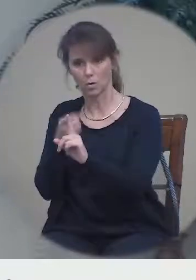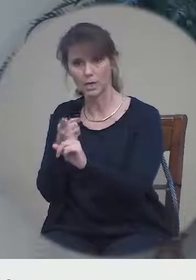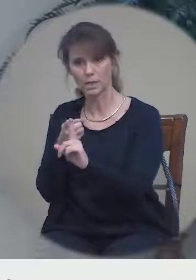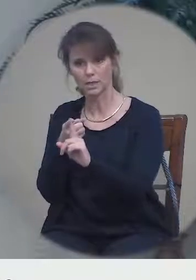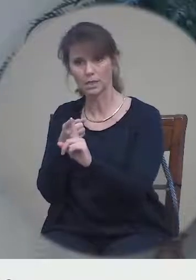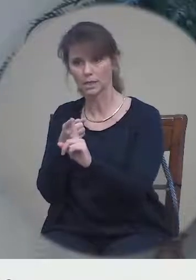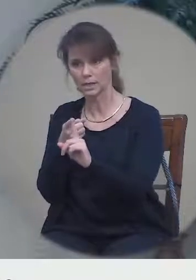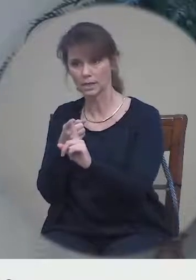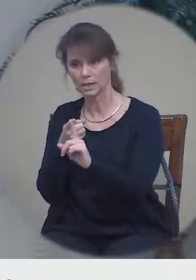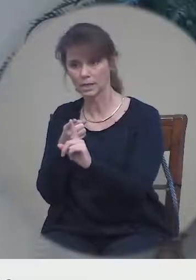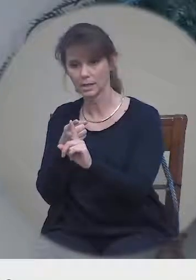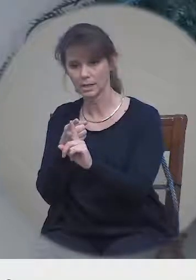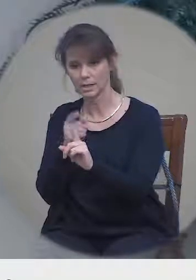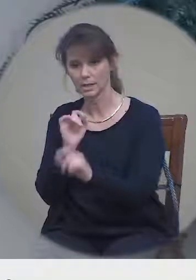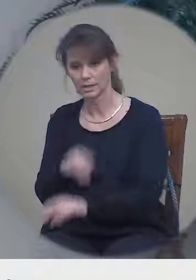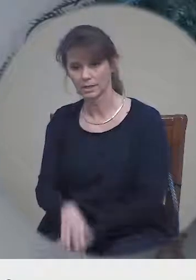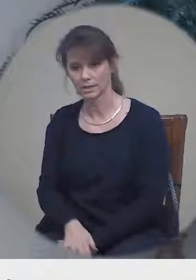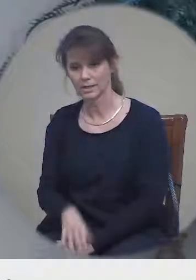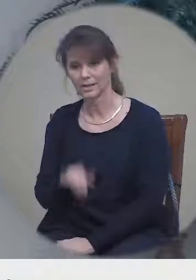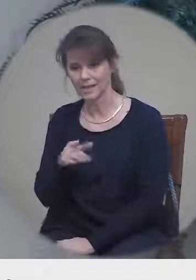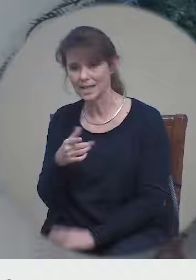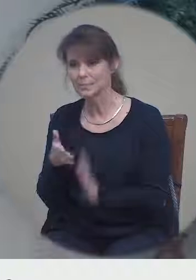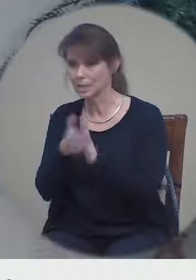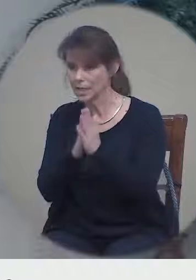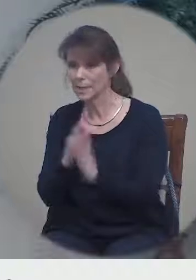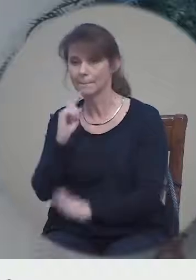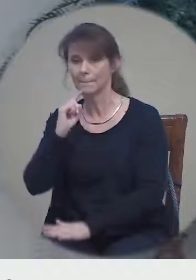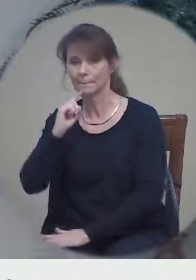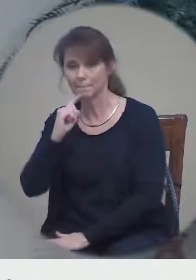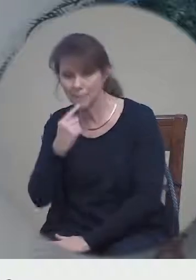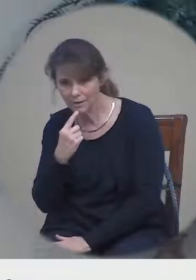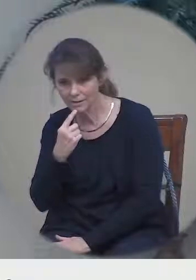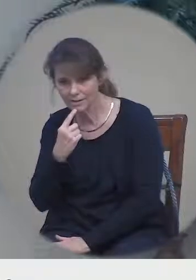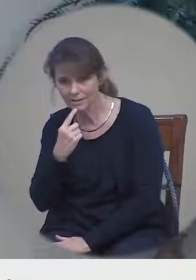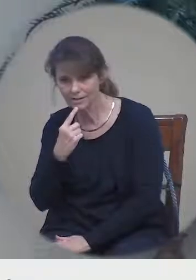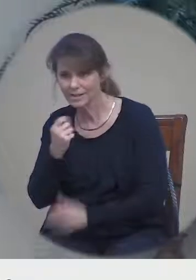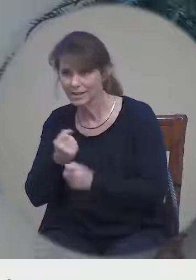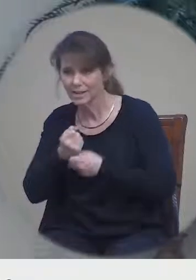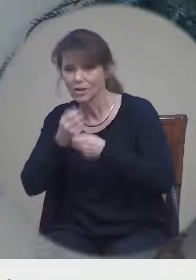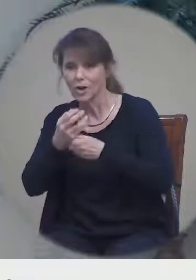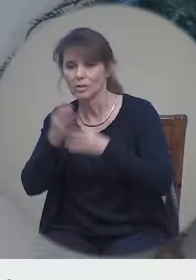A bitterness springing up, causing trouble.